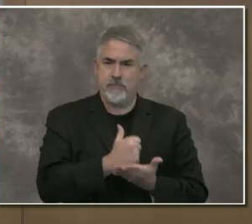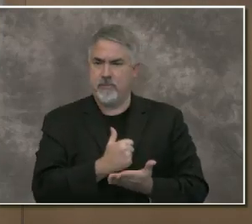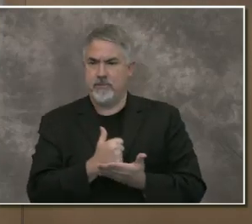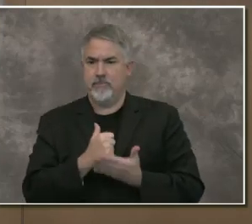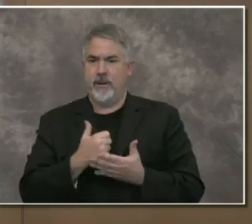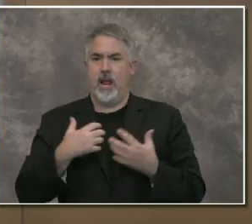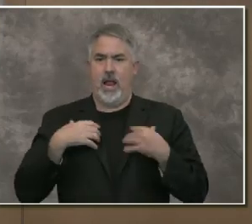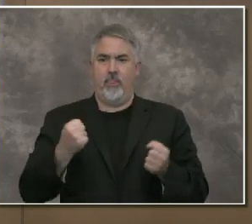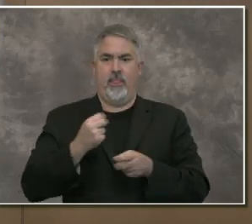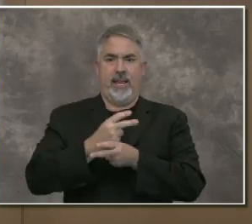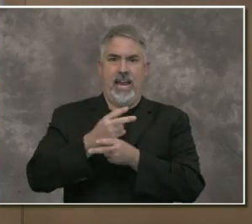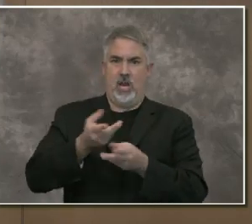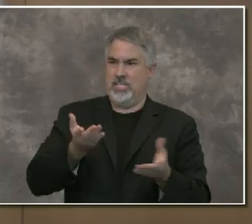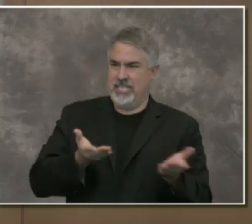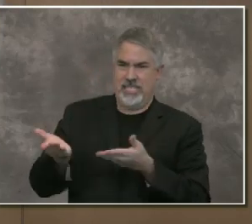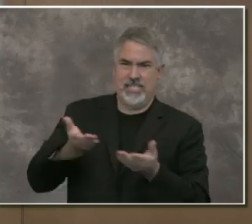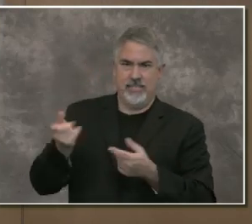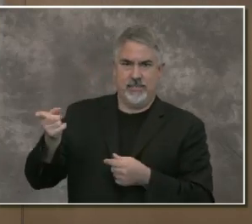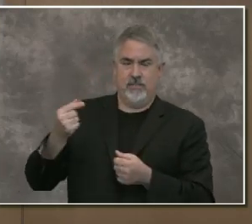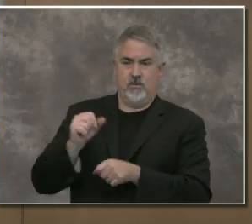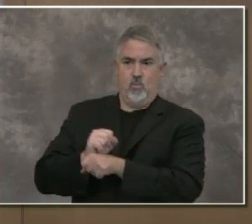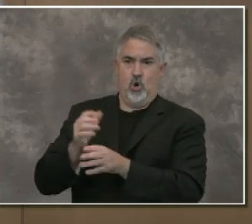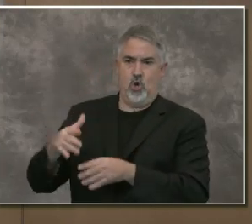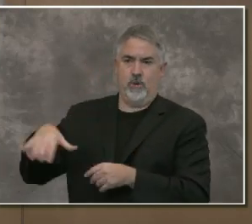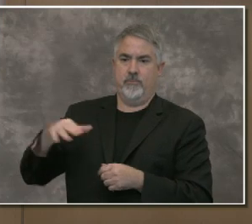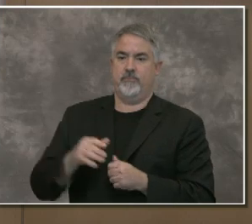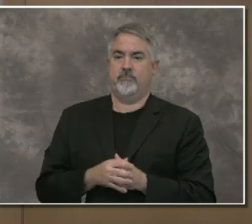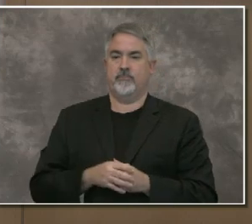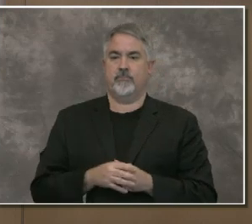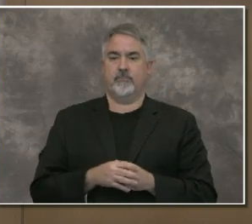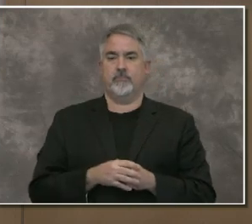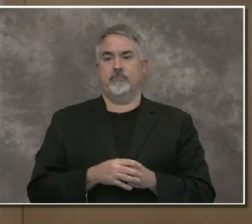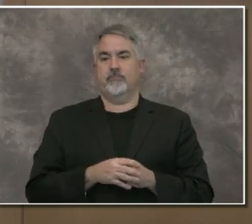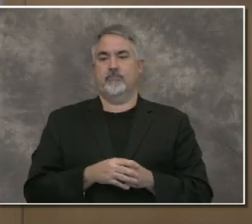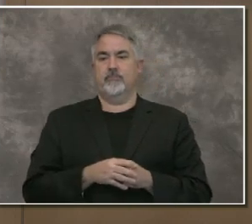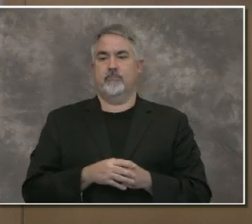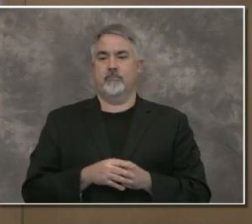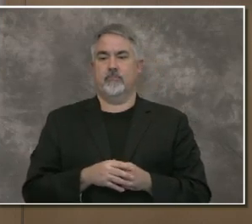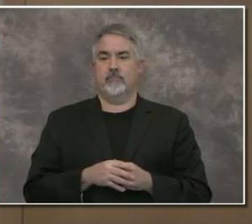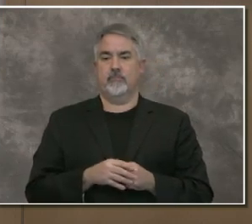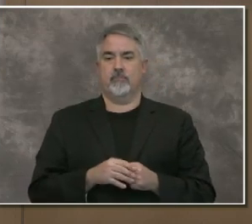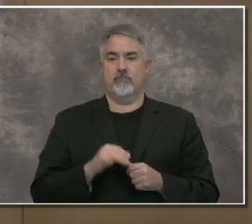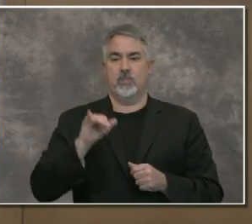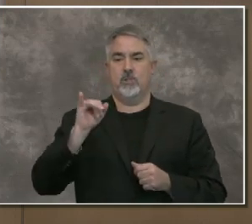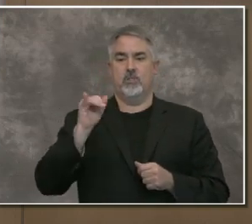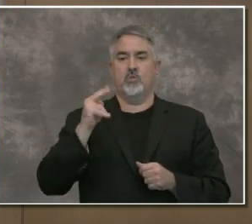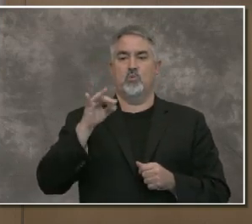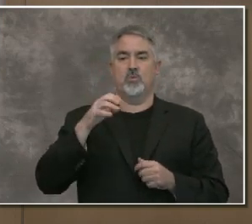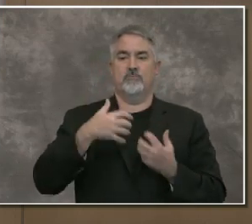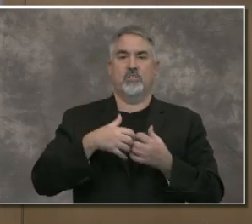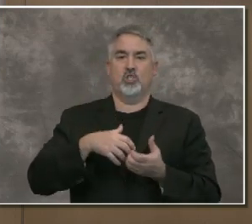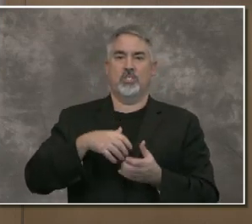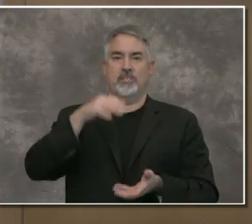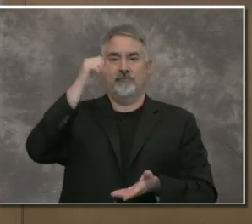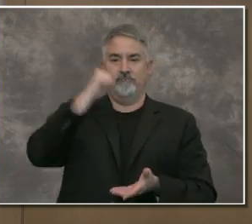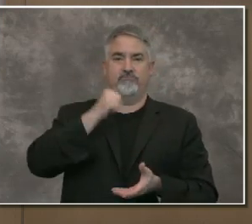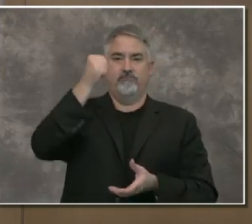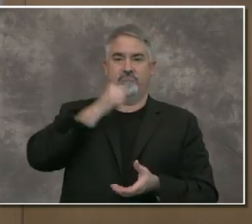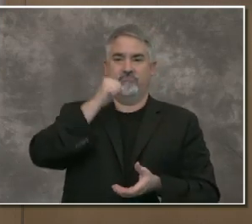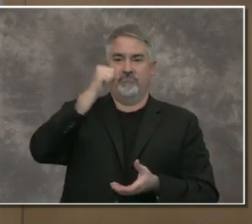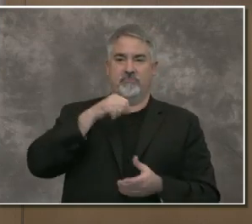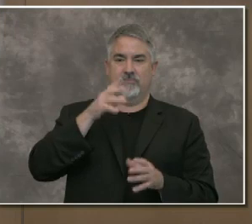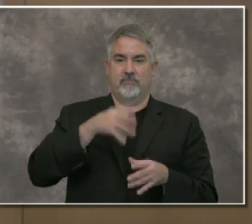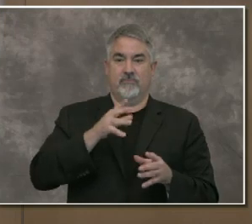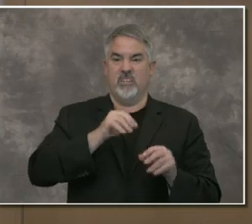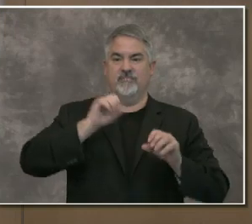hospitals. Suja Juice, a cold-pressed juice manufacturer, has delivered cases of its fruit and veggie drinks to Sharp